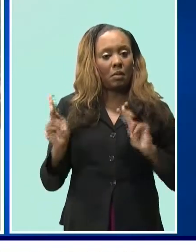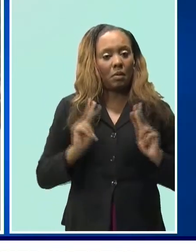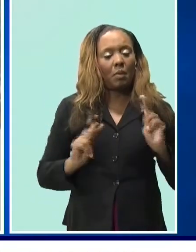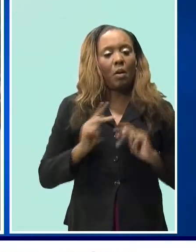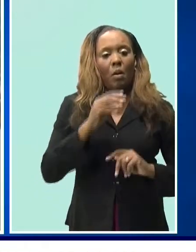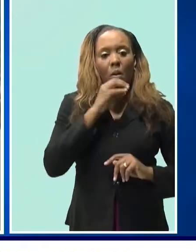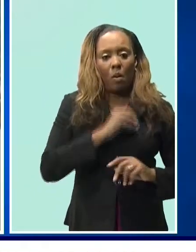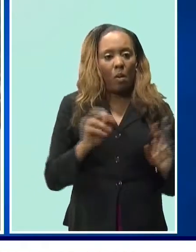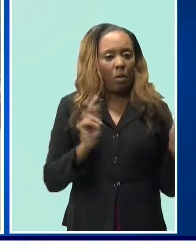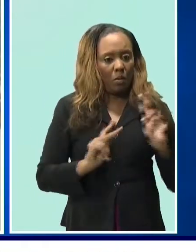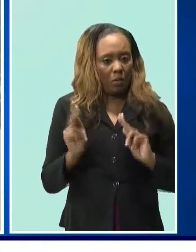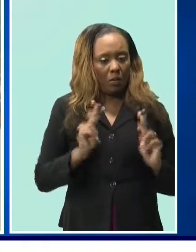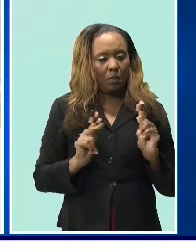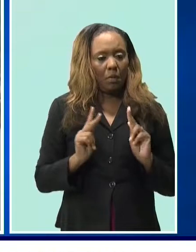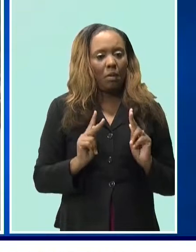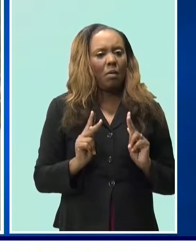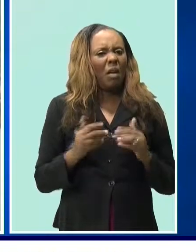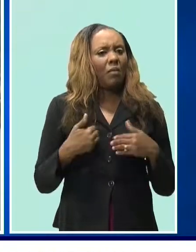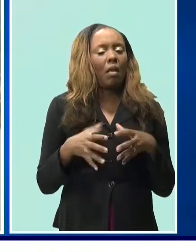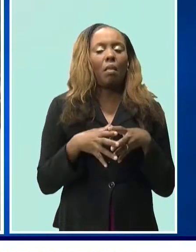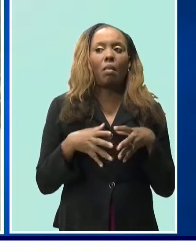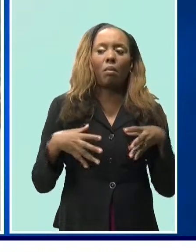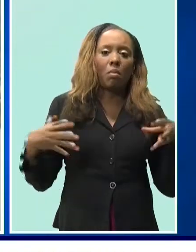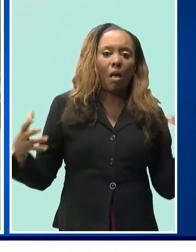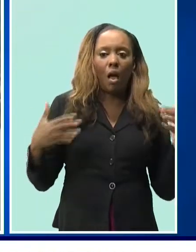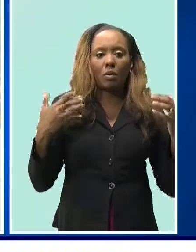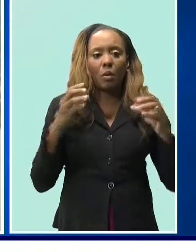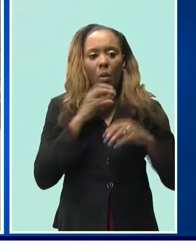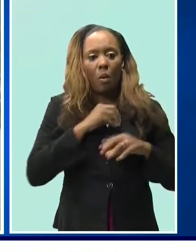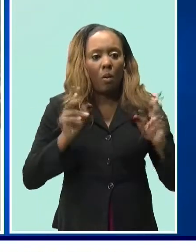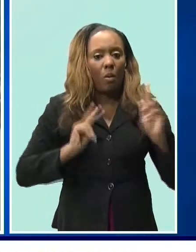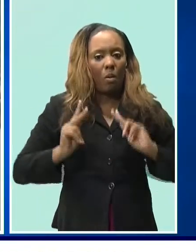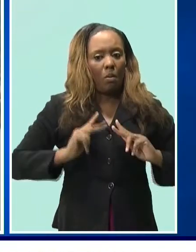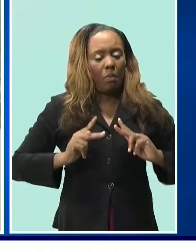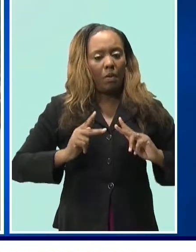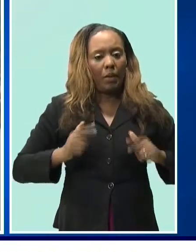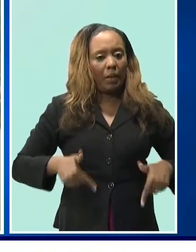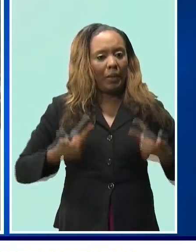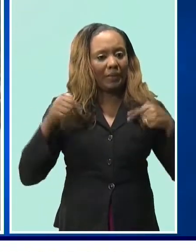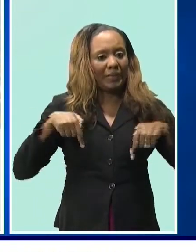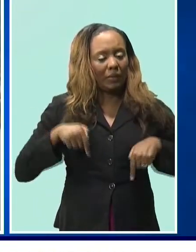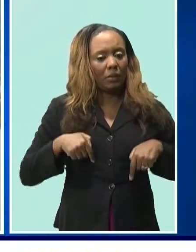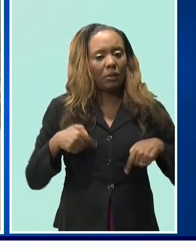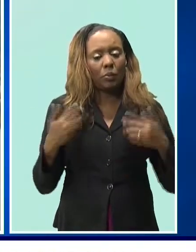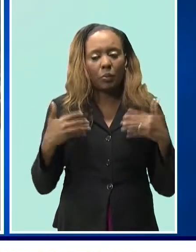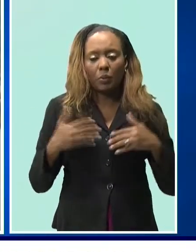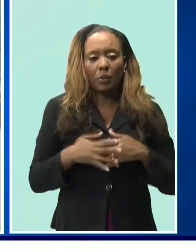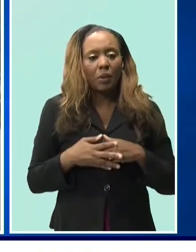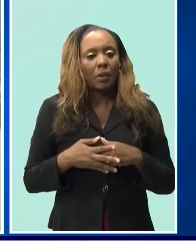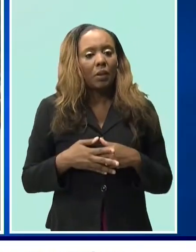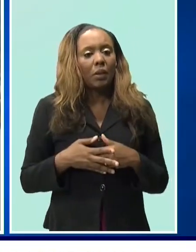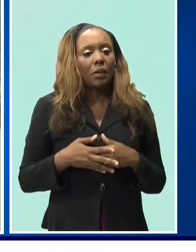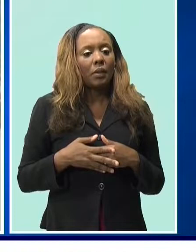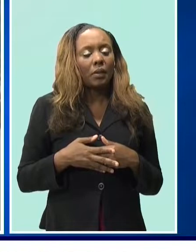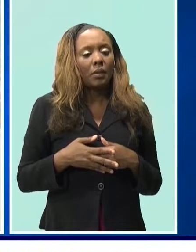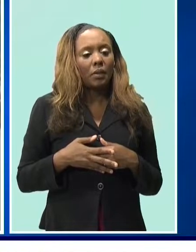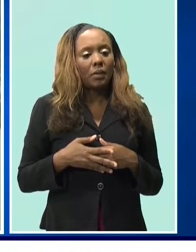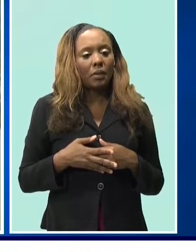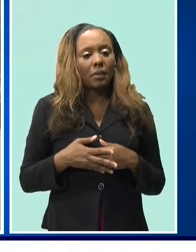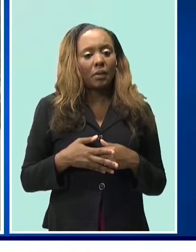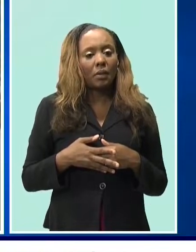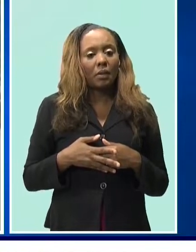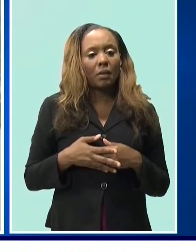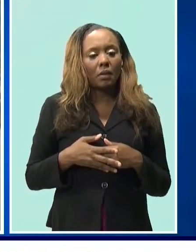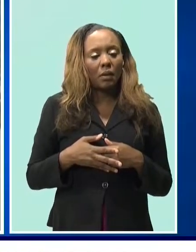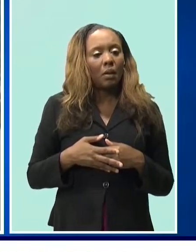elderly, larger than many other countries of a similar state of development. We do also have significant levels of